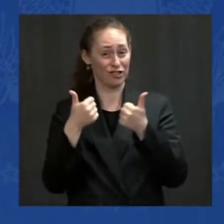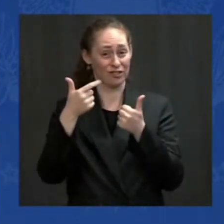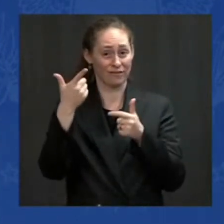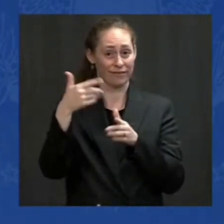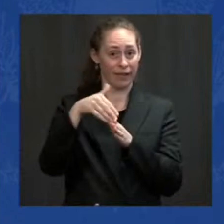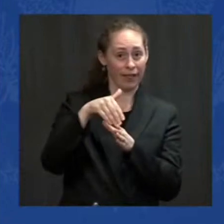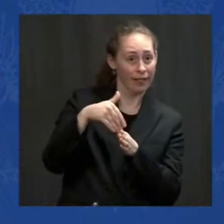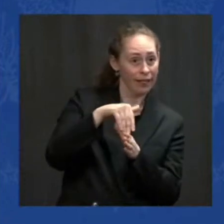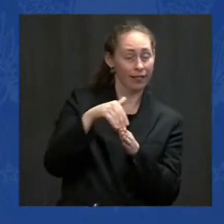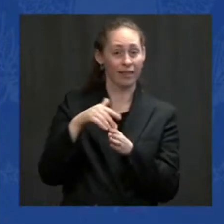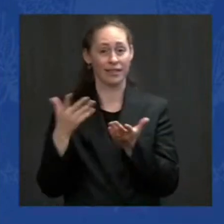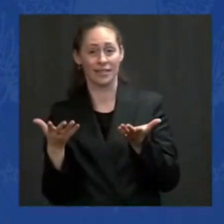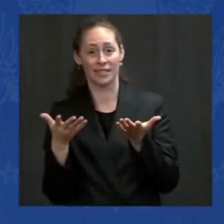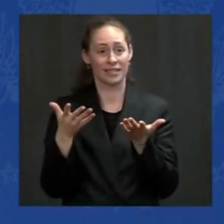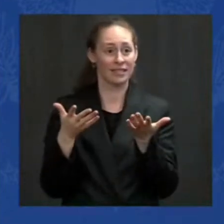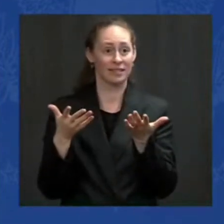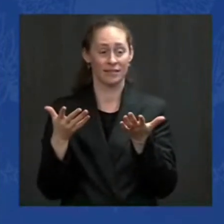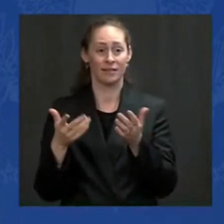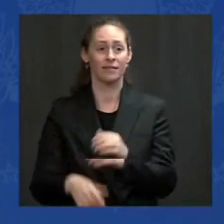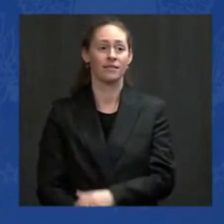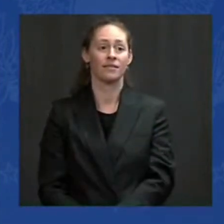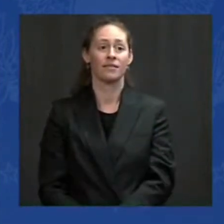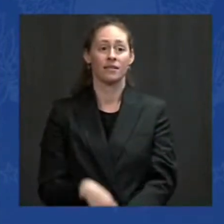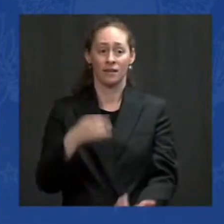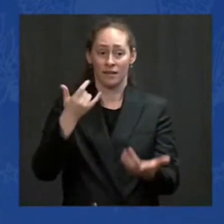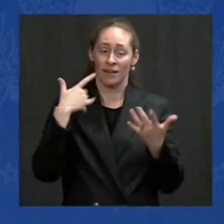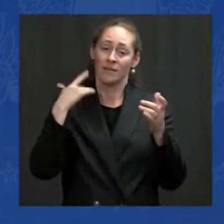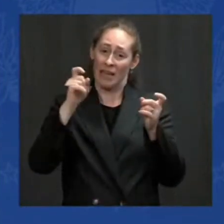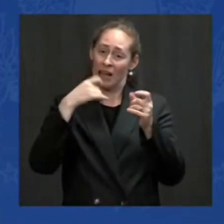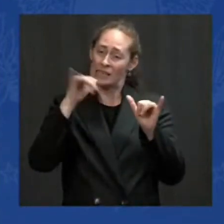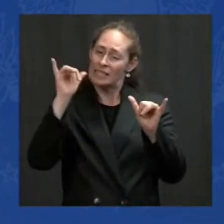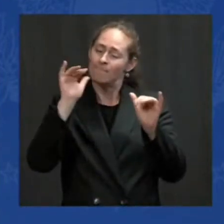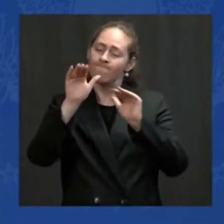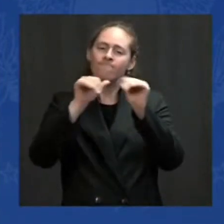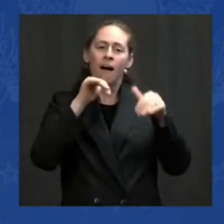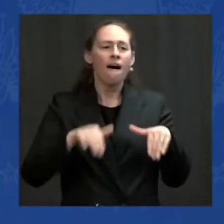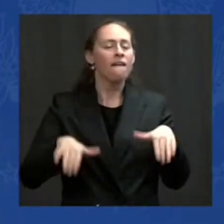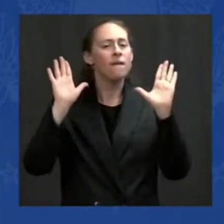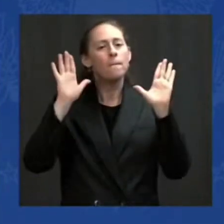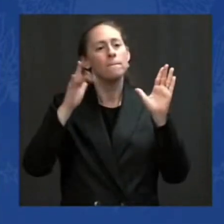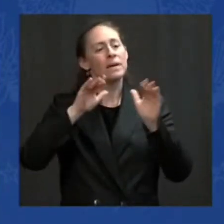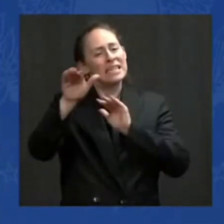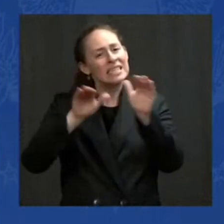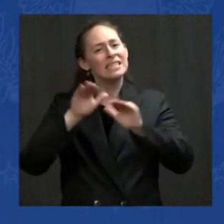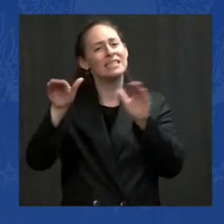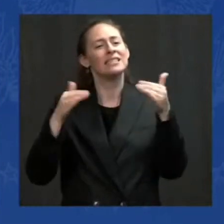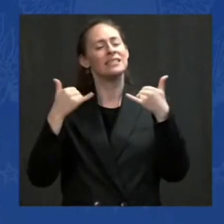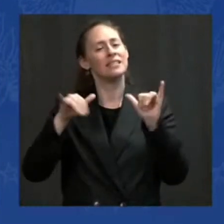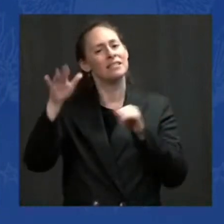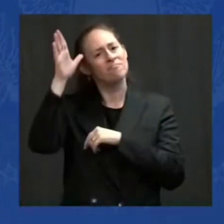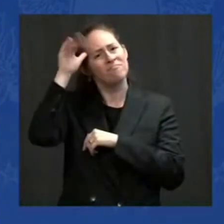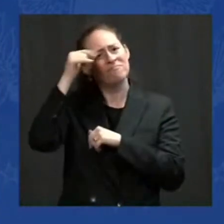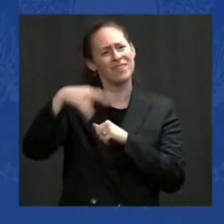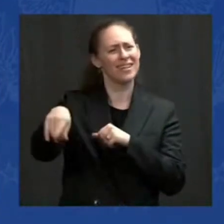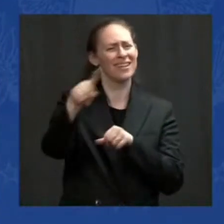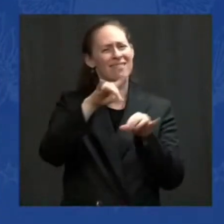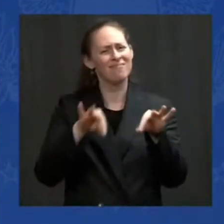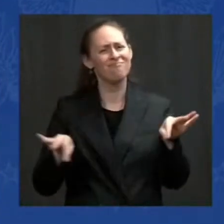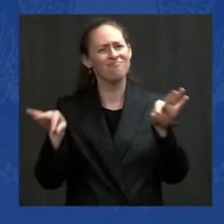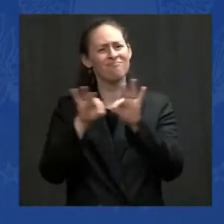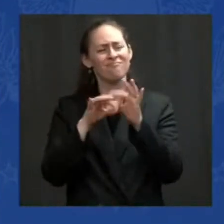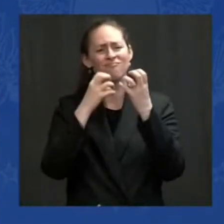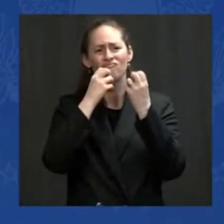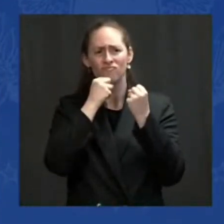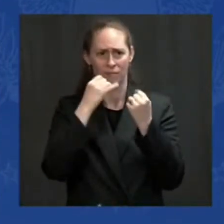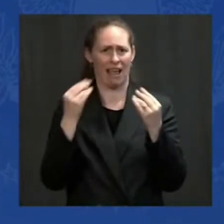phase will take longer to reach, but that makes them no less important. And the spread of the Delta variant, which